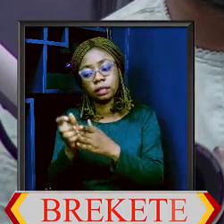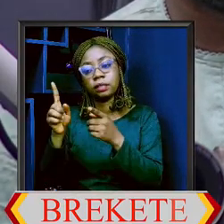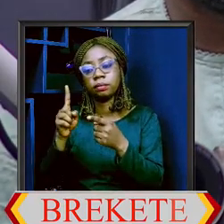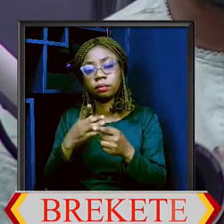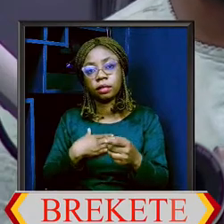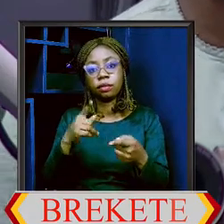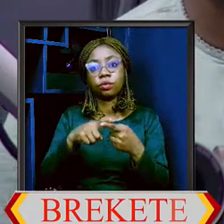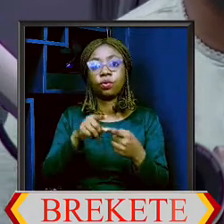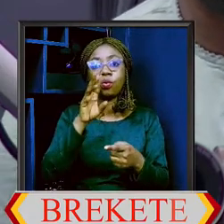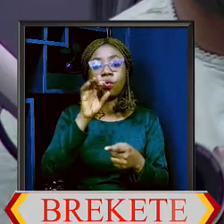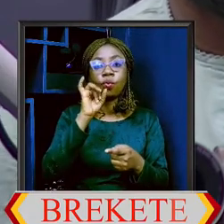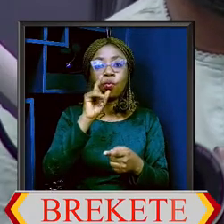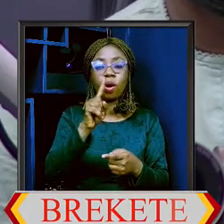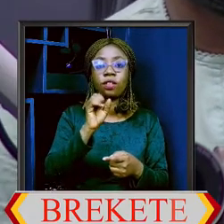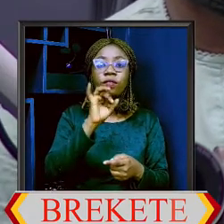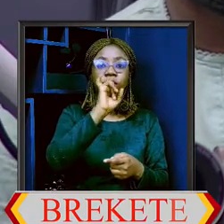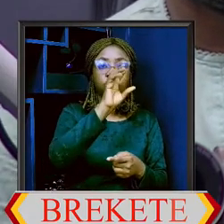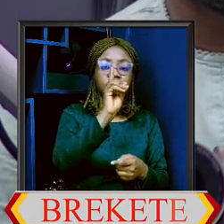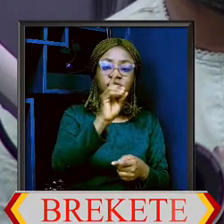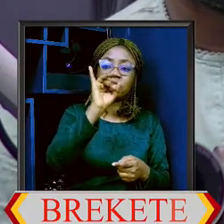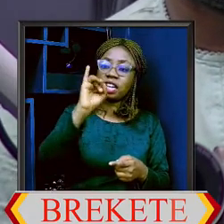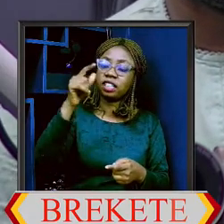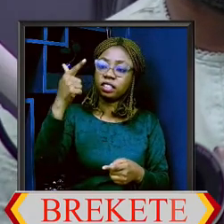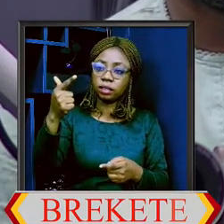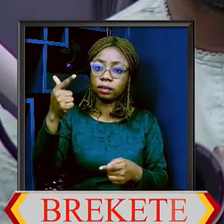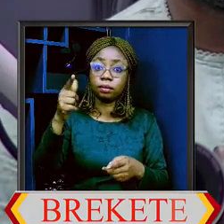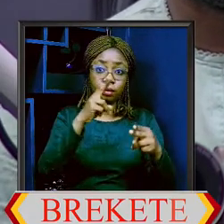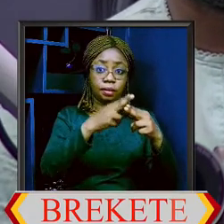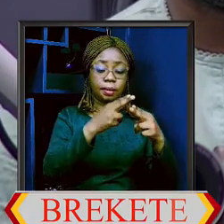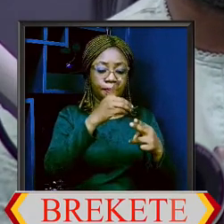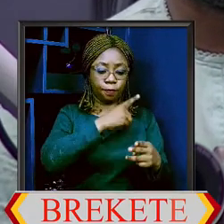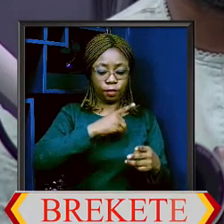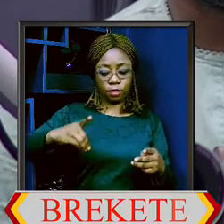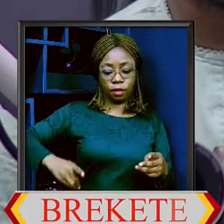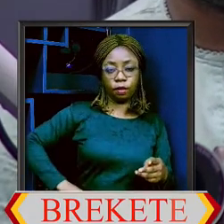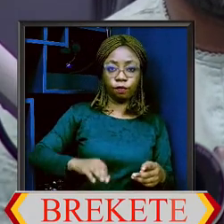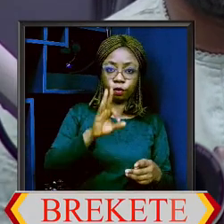then by name David